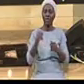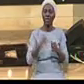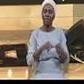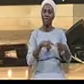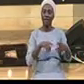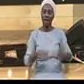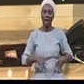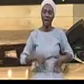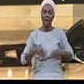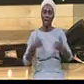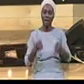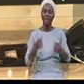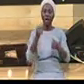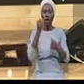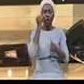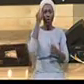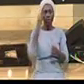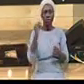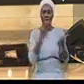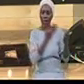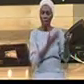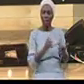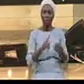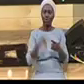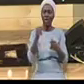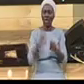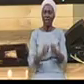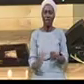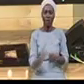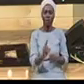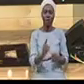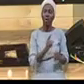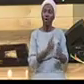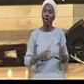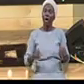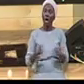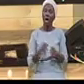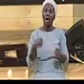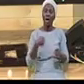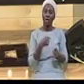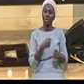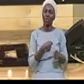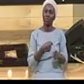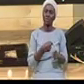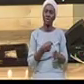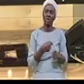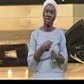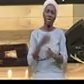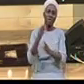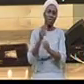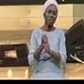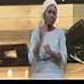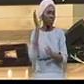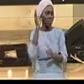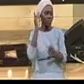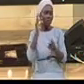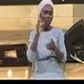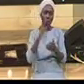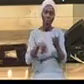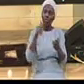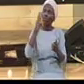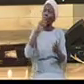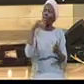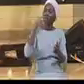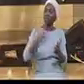Understanding to everyone. And Lord, as we perceive and as we see what you are telling us, there'll be revival in